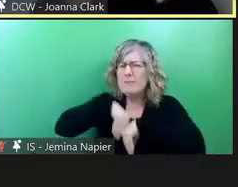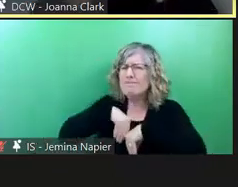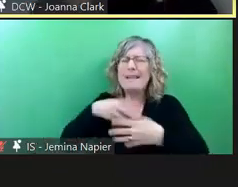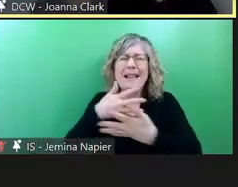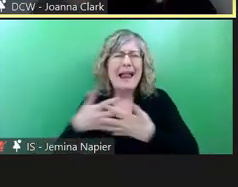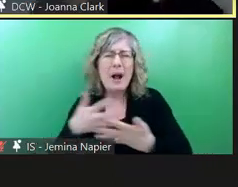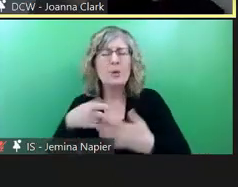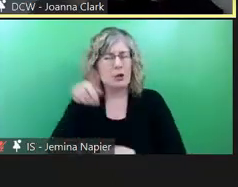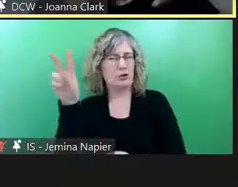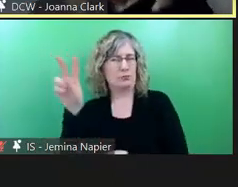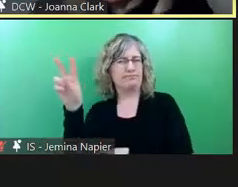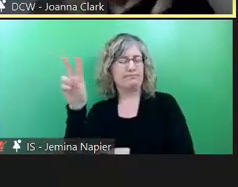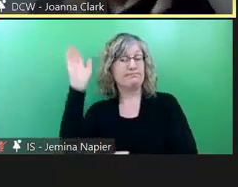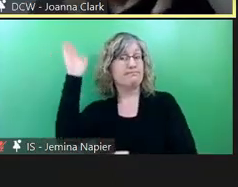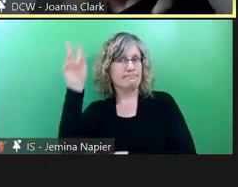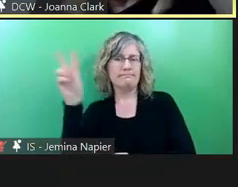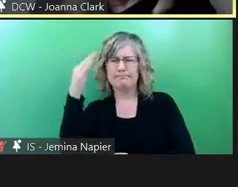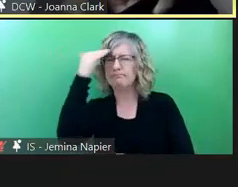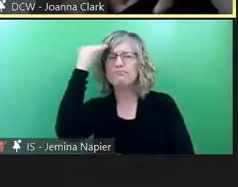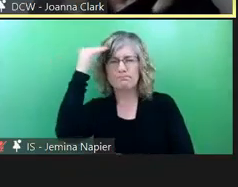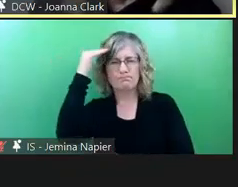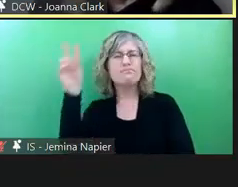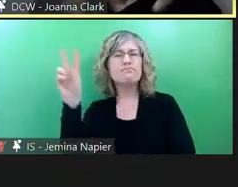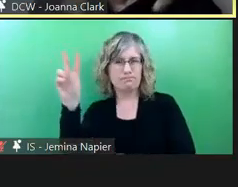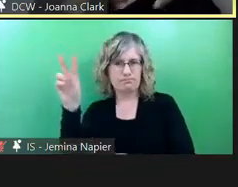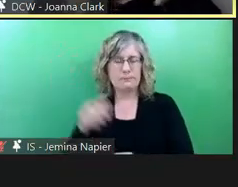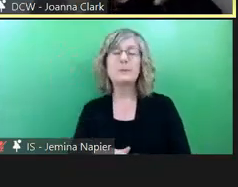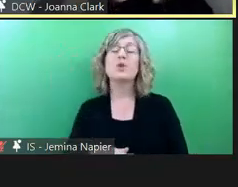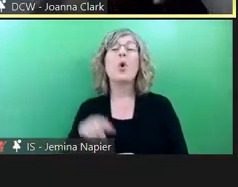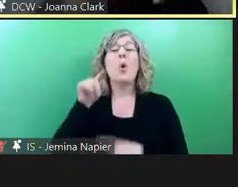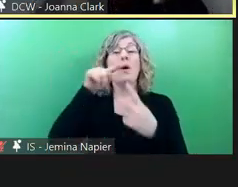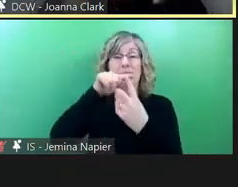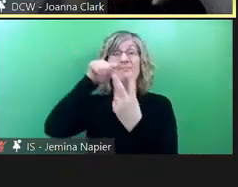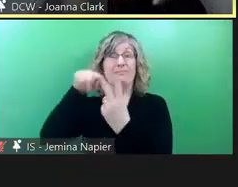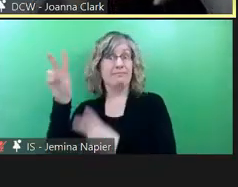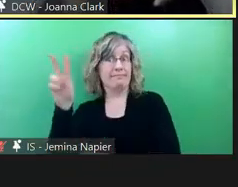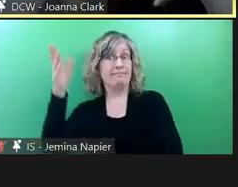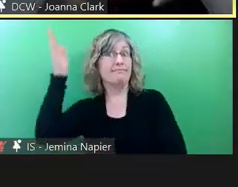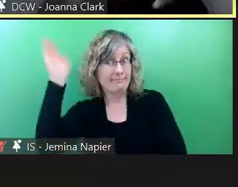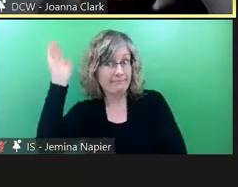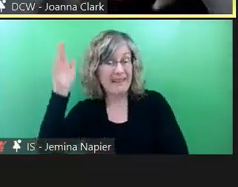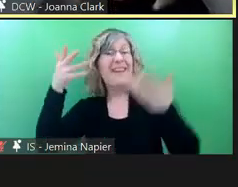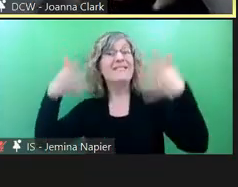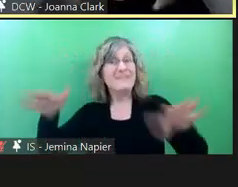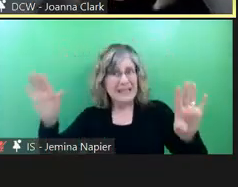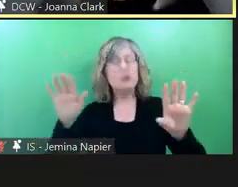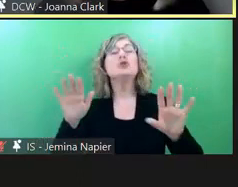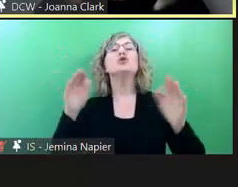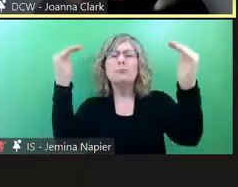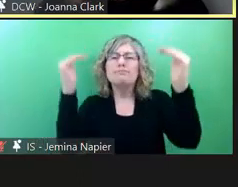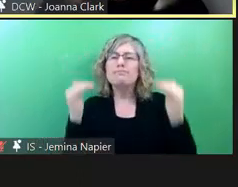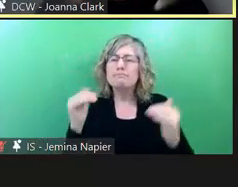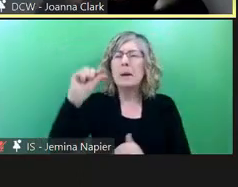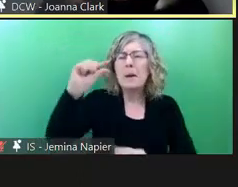Once both speakers have presented, we'll have a bit of time for questions and answers